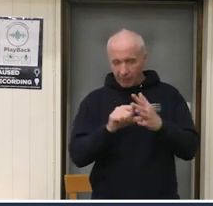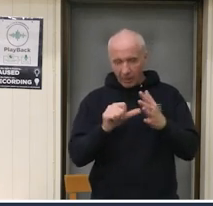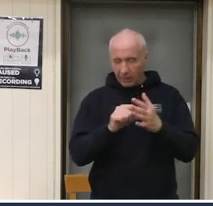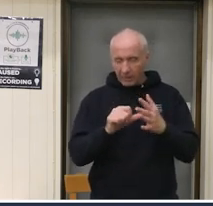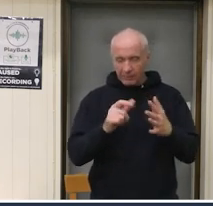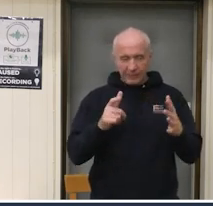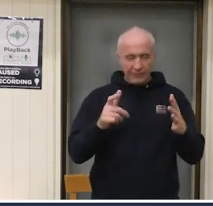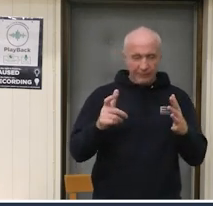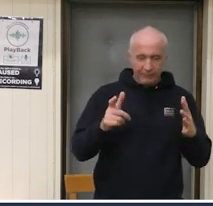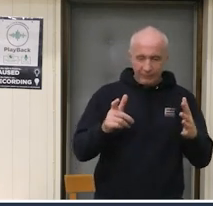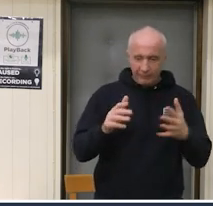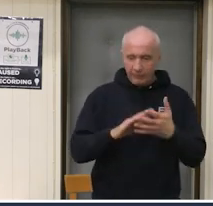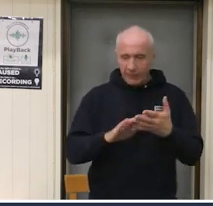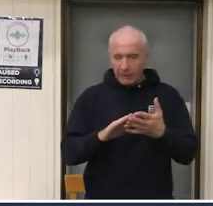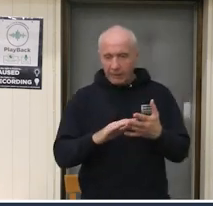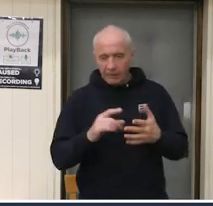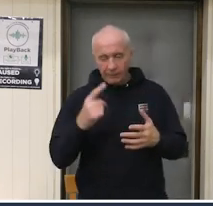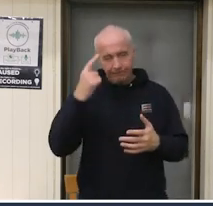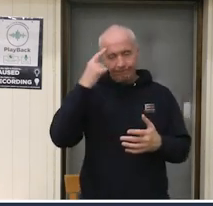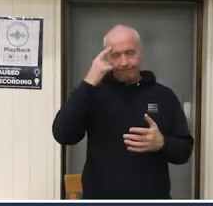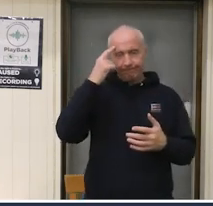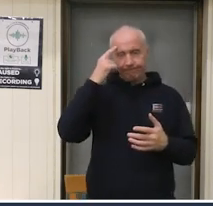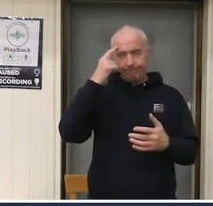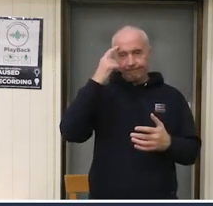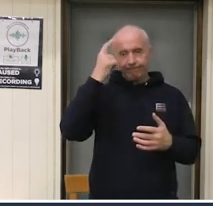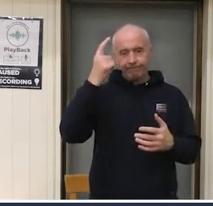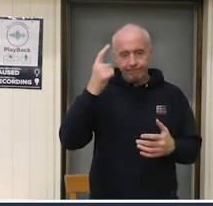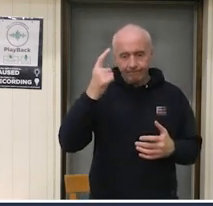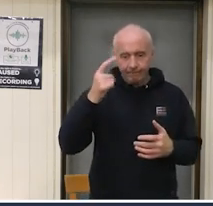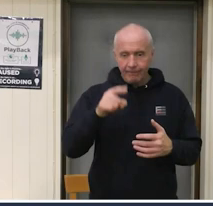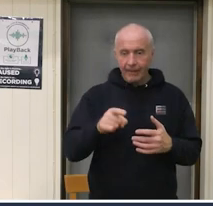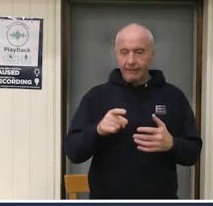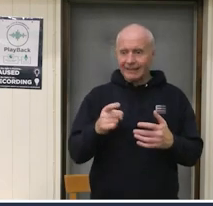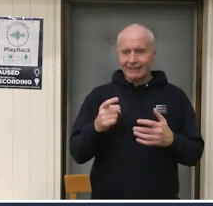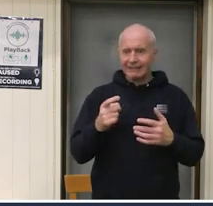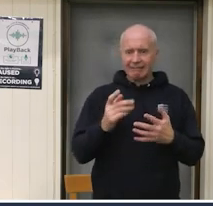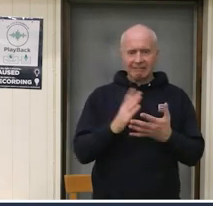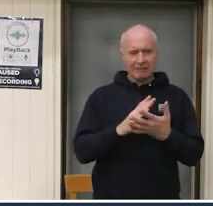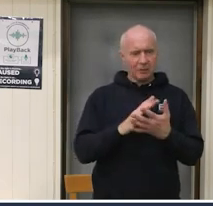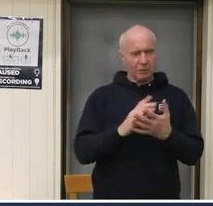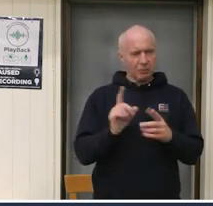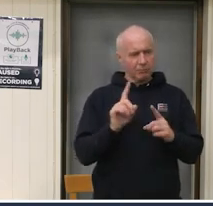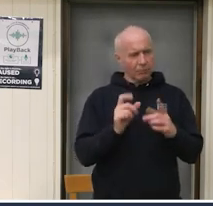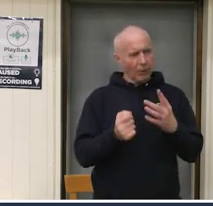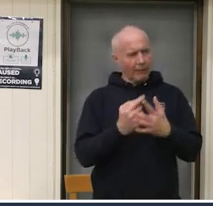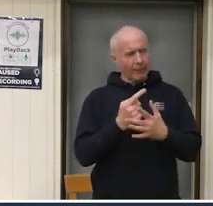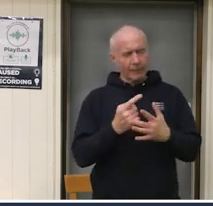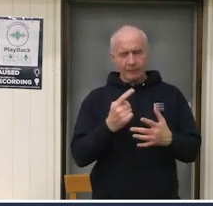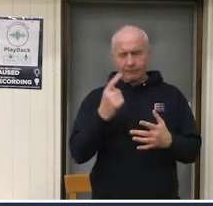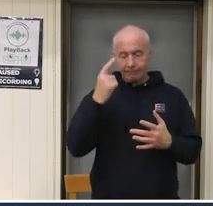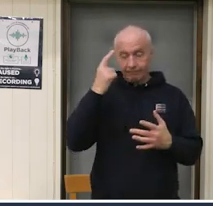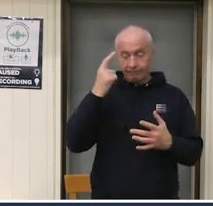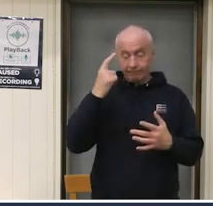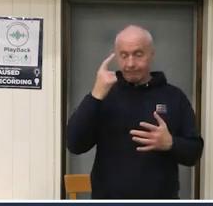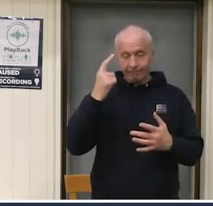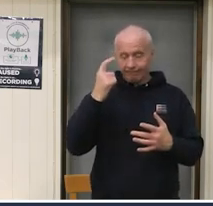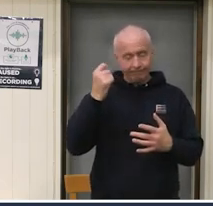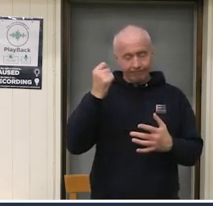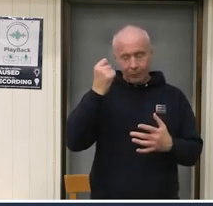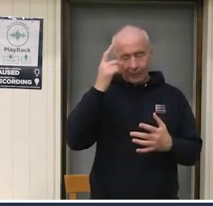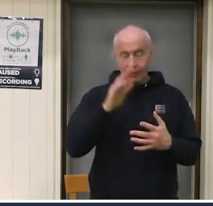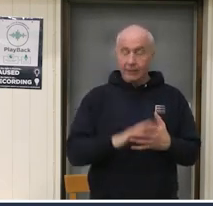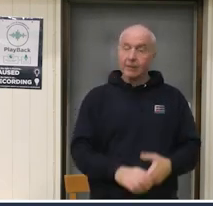code, so they lost their predictive capability, which means you don't understand what's going on. They then spent